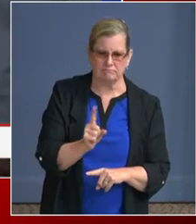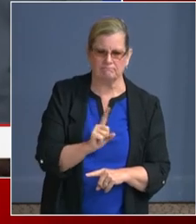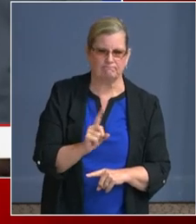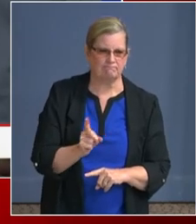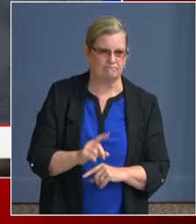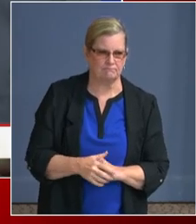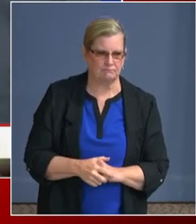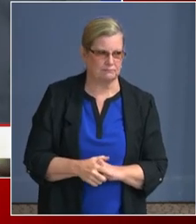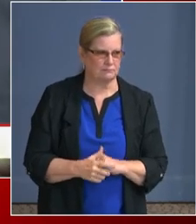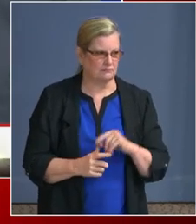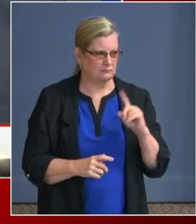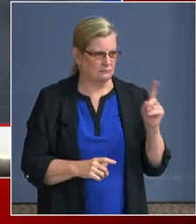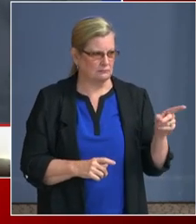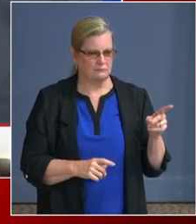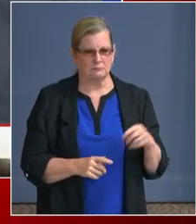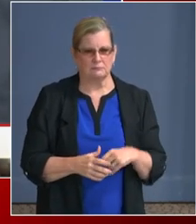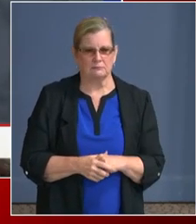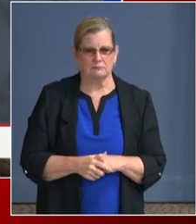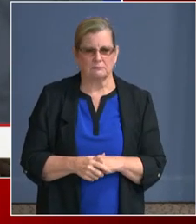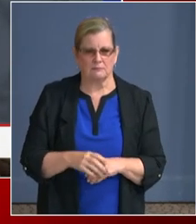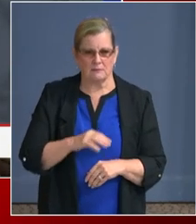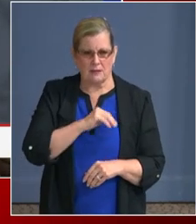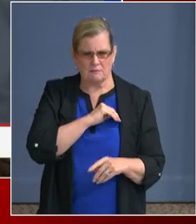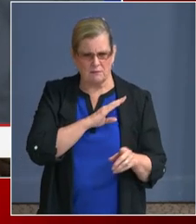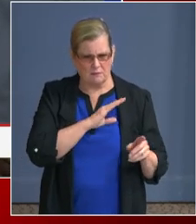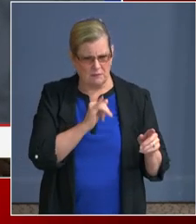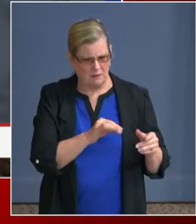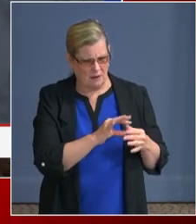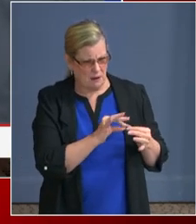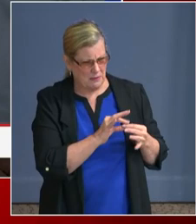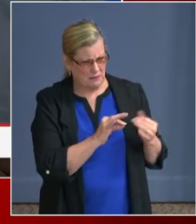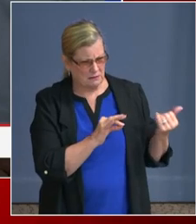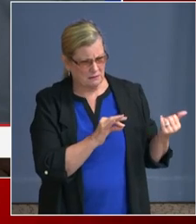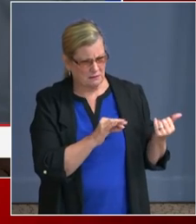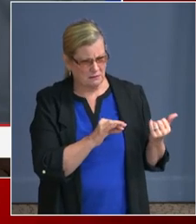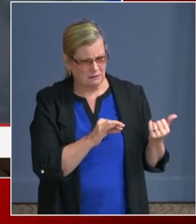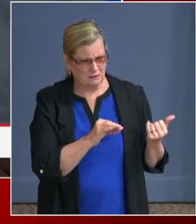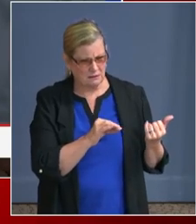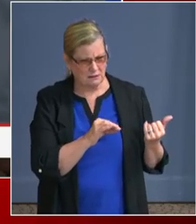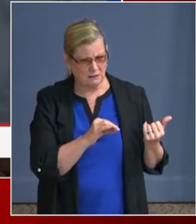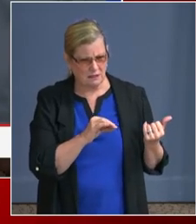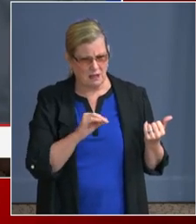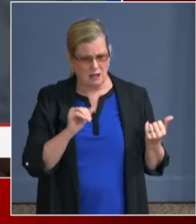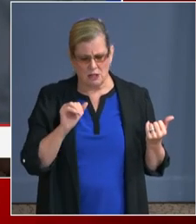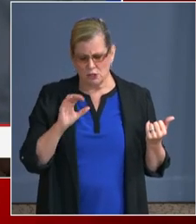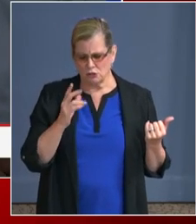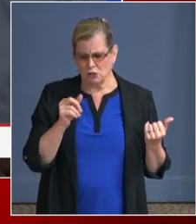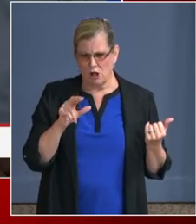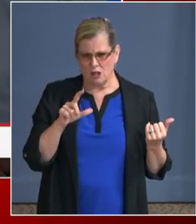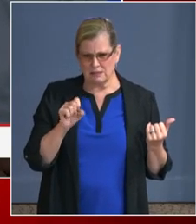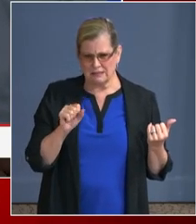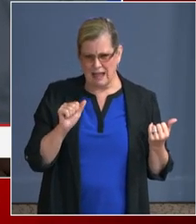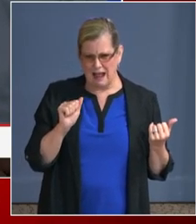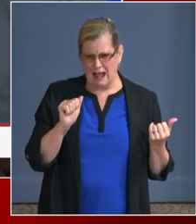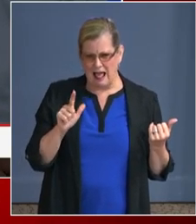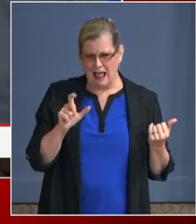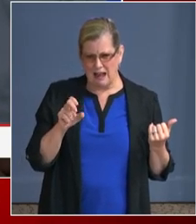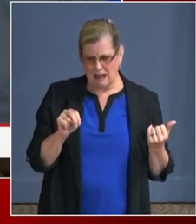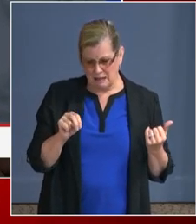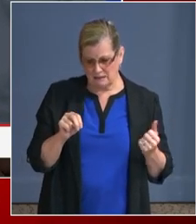Yes. Mayor, do you have a comment on Charles Allen's budget for the police? He wants to cut $15 million from the